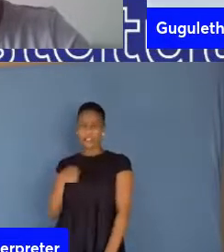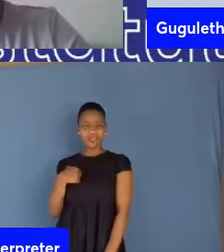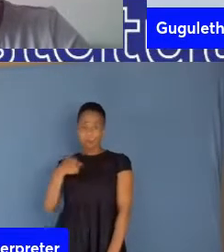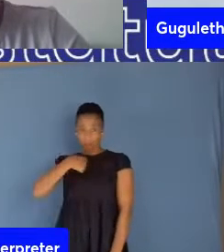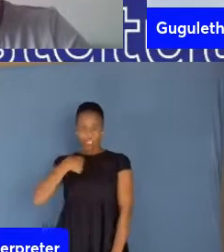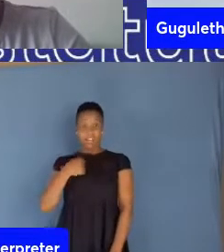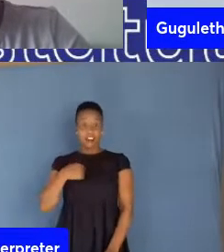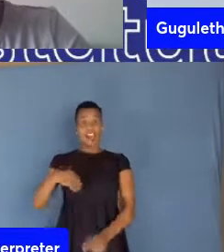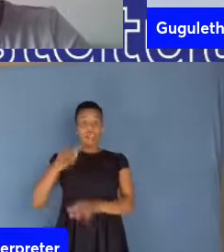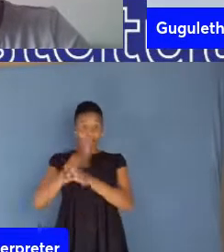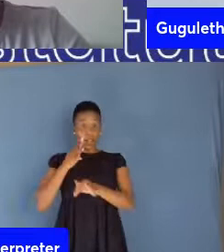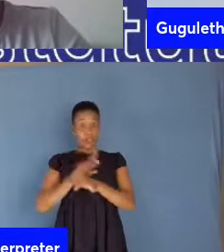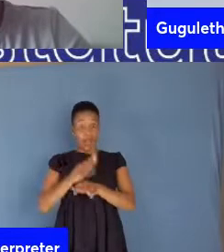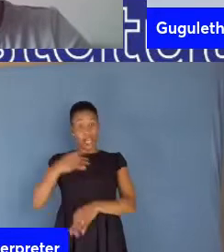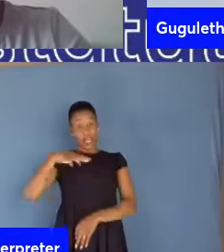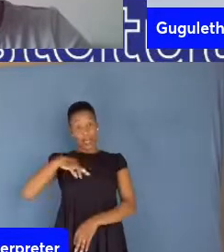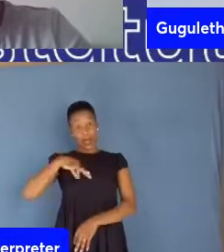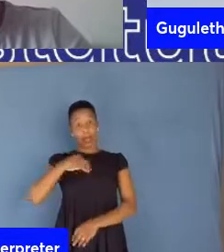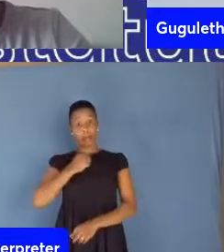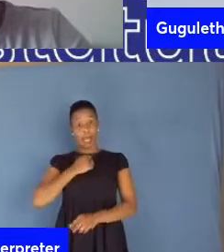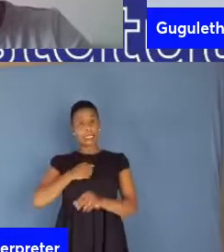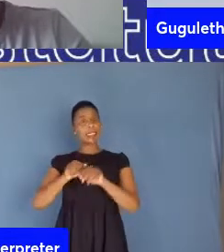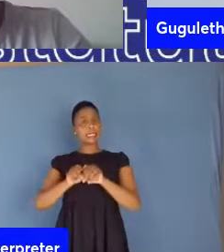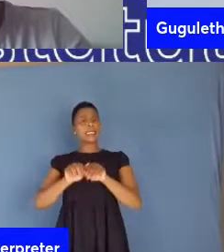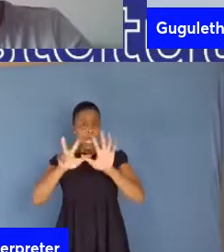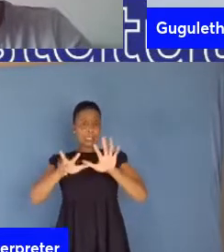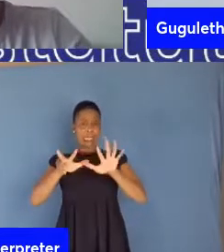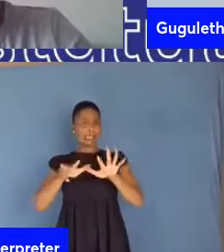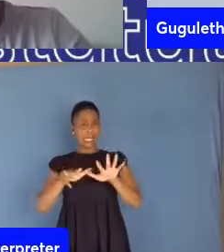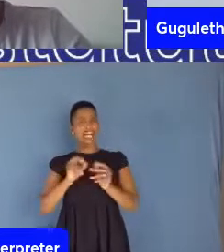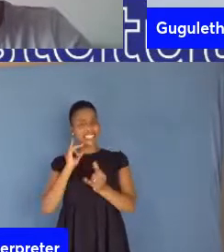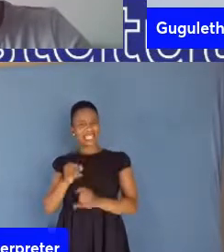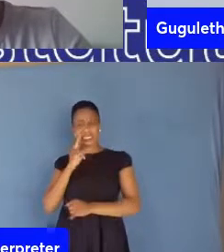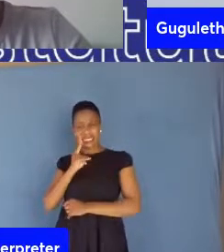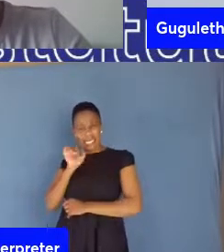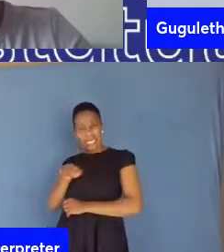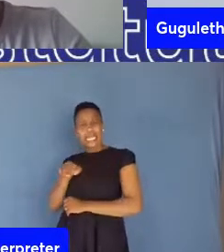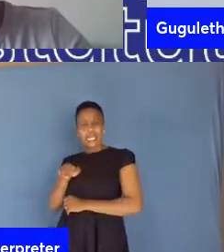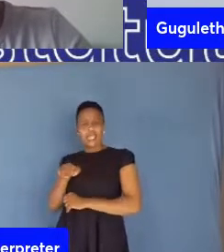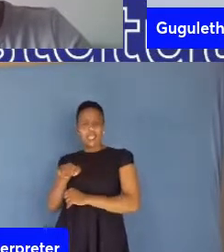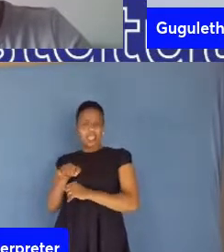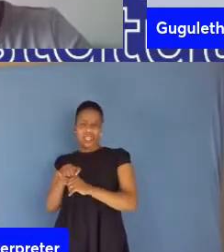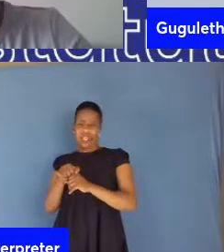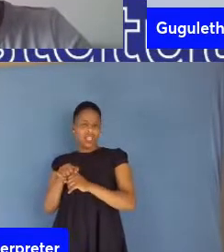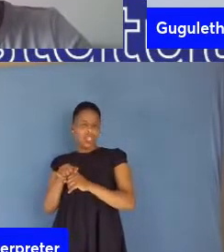18. I consider even age 16 to be somewhat,